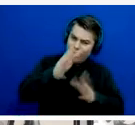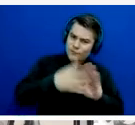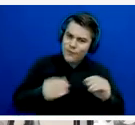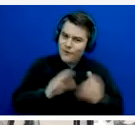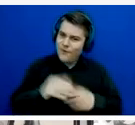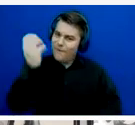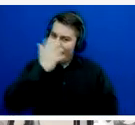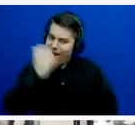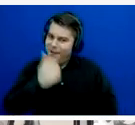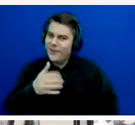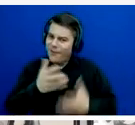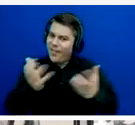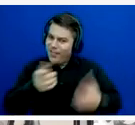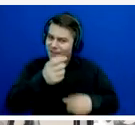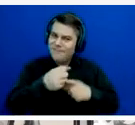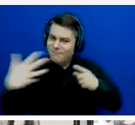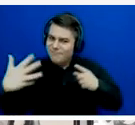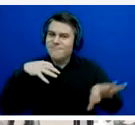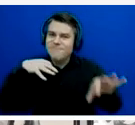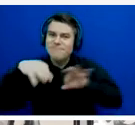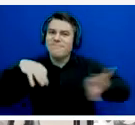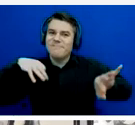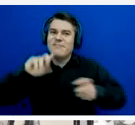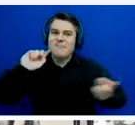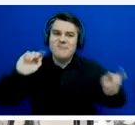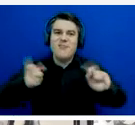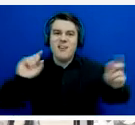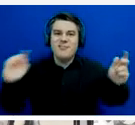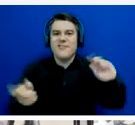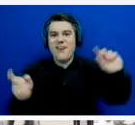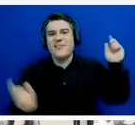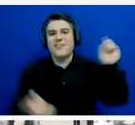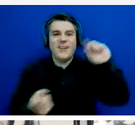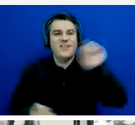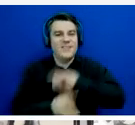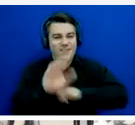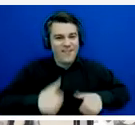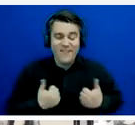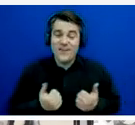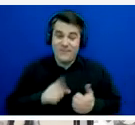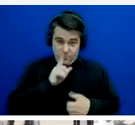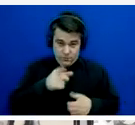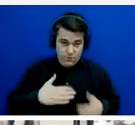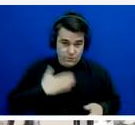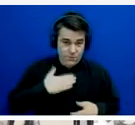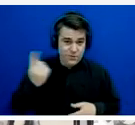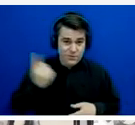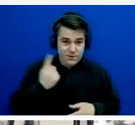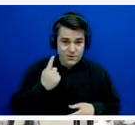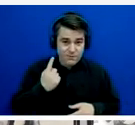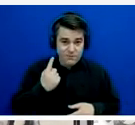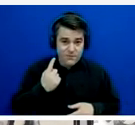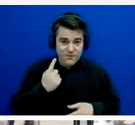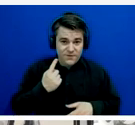actually. quite a amazing changes in your life. And aren't you glad someone got over themselves and shared Plexus